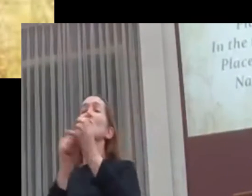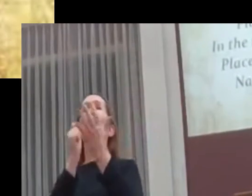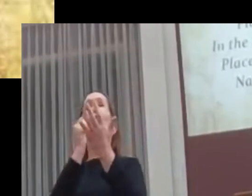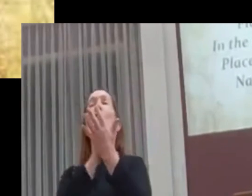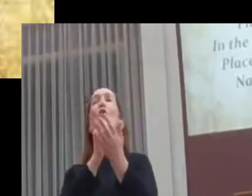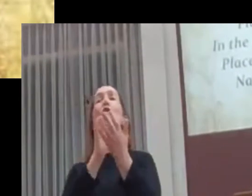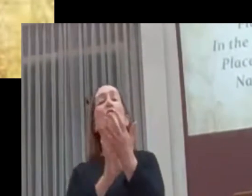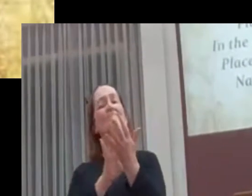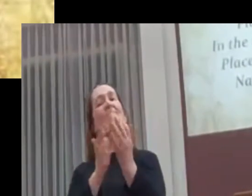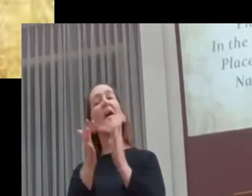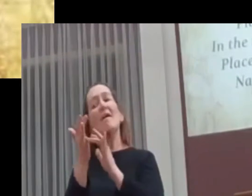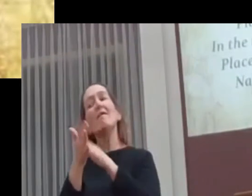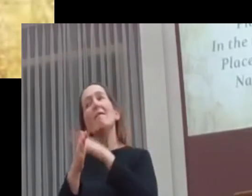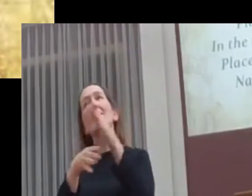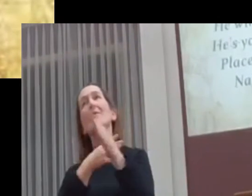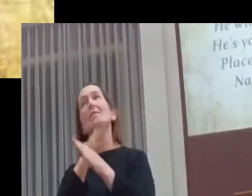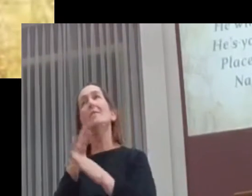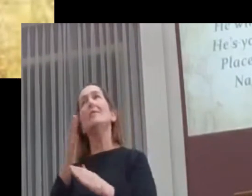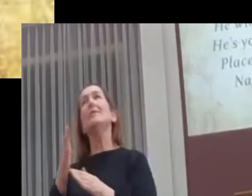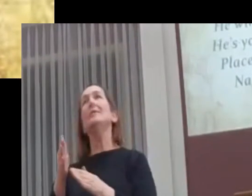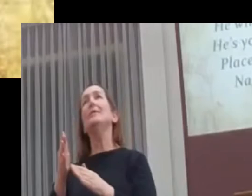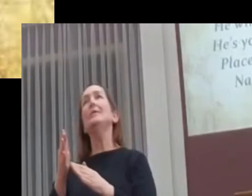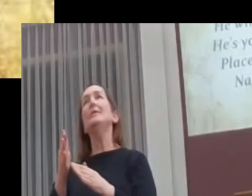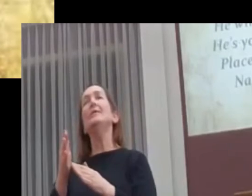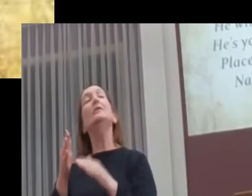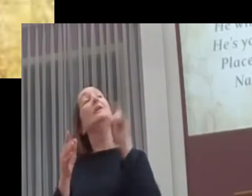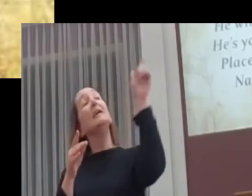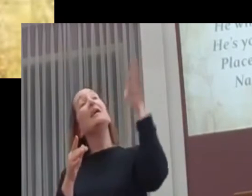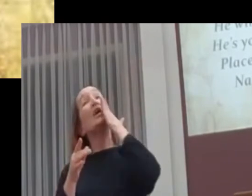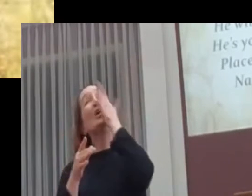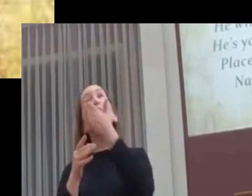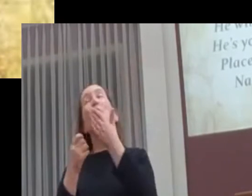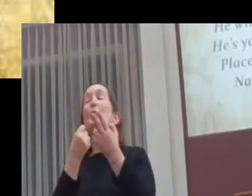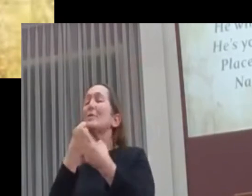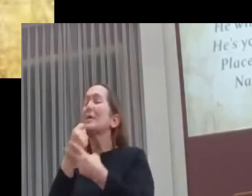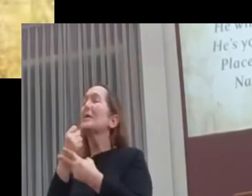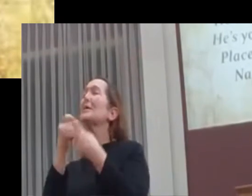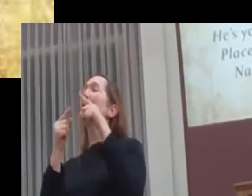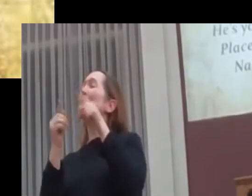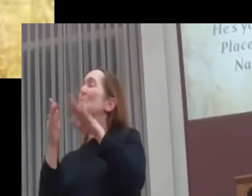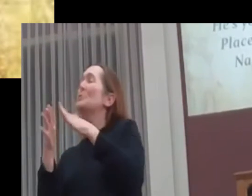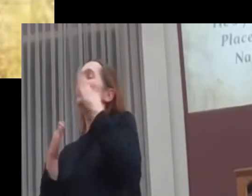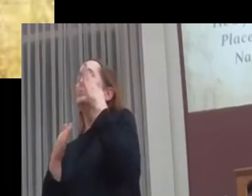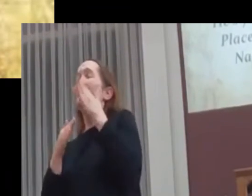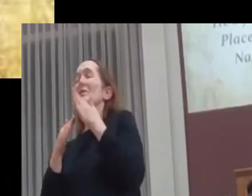garden. Place your hand in the nail's